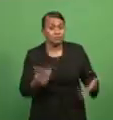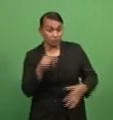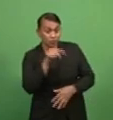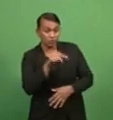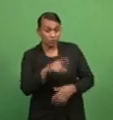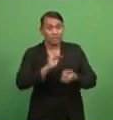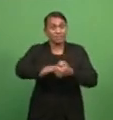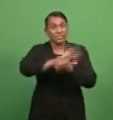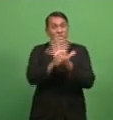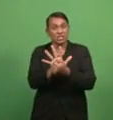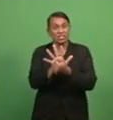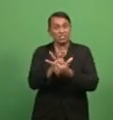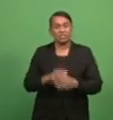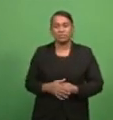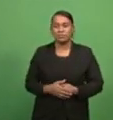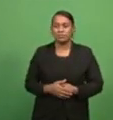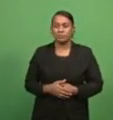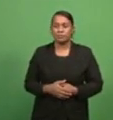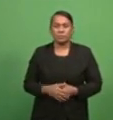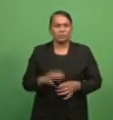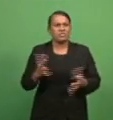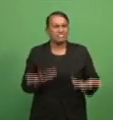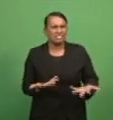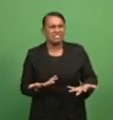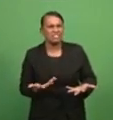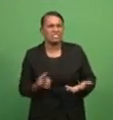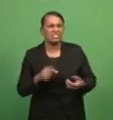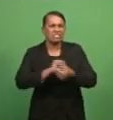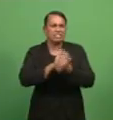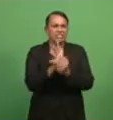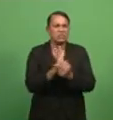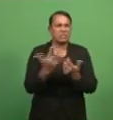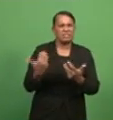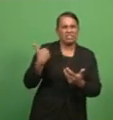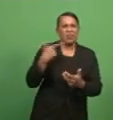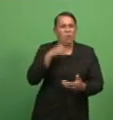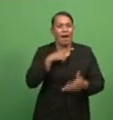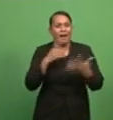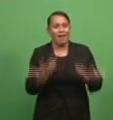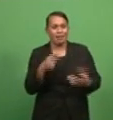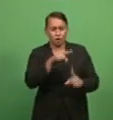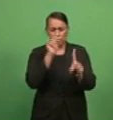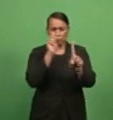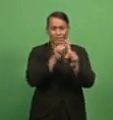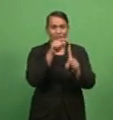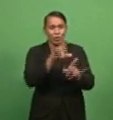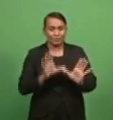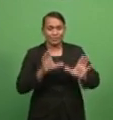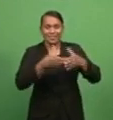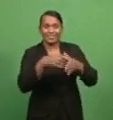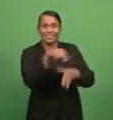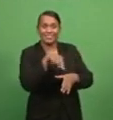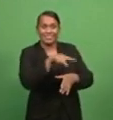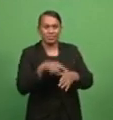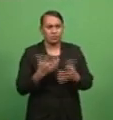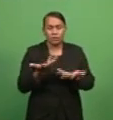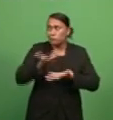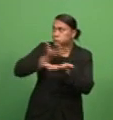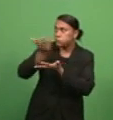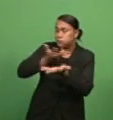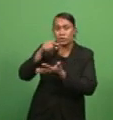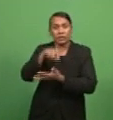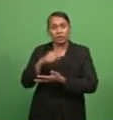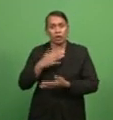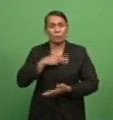COVID-19, and so that is the target group. Abraham says they're closely liaising with the Ministry of Health and the Fiji